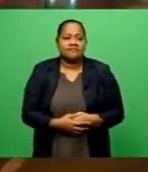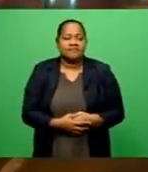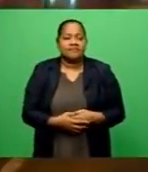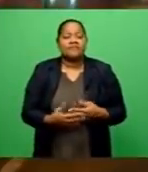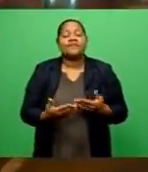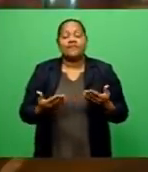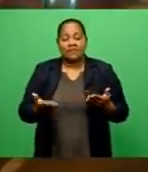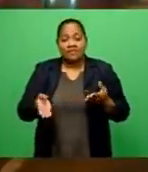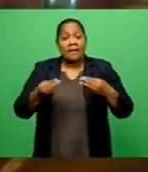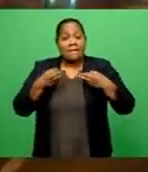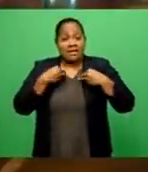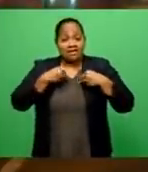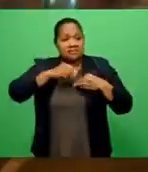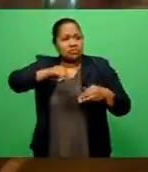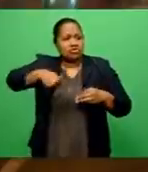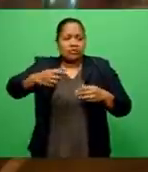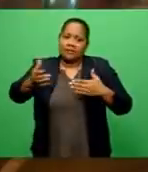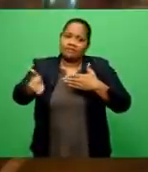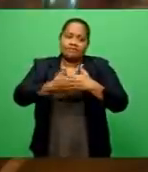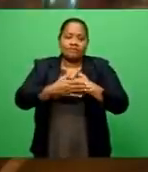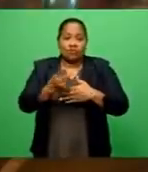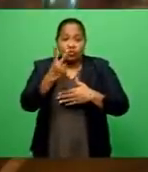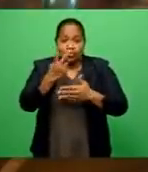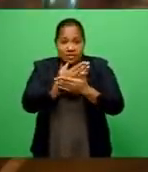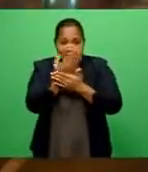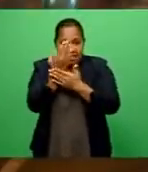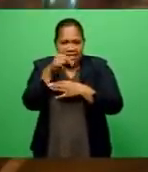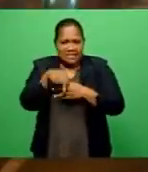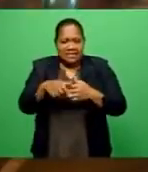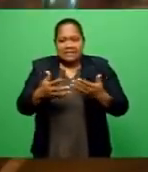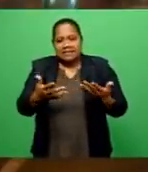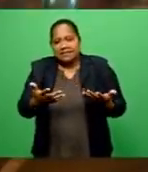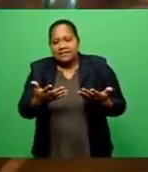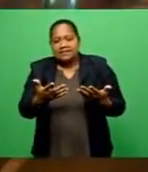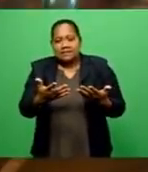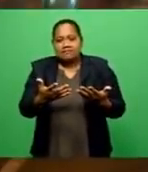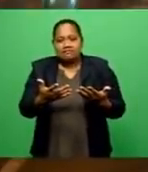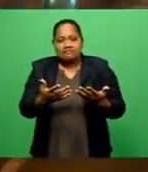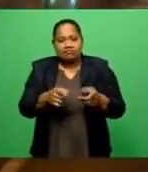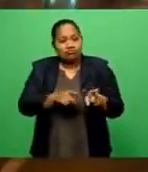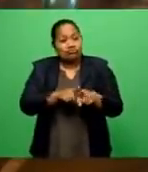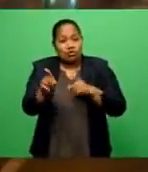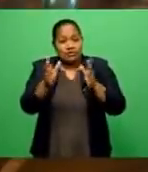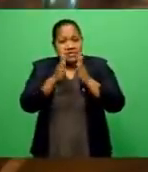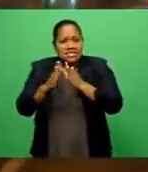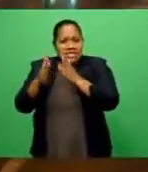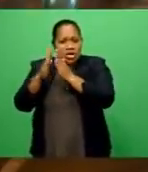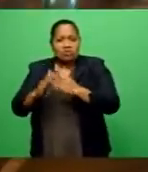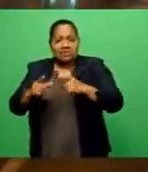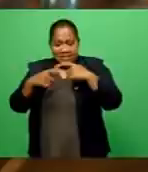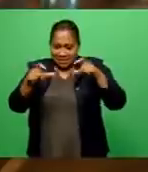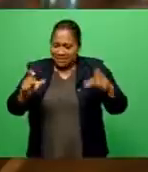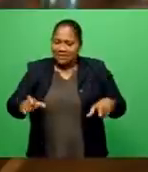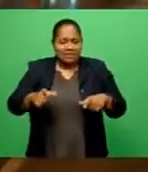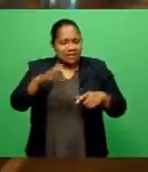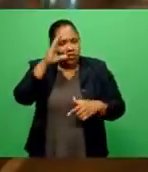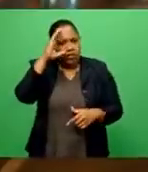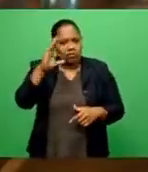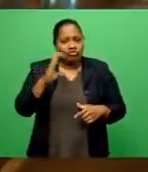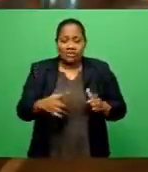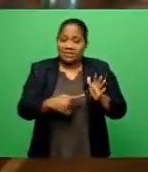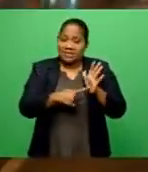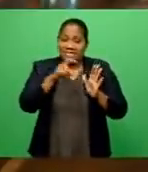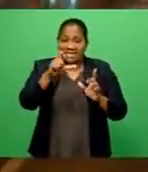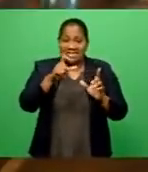Edwin, the businesses in Suva were closed for the past 2 days, and this is the likeliest scenario for most of the towns and cities across the country as TC